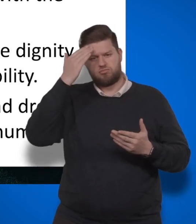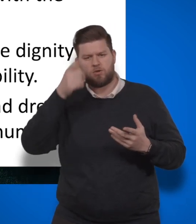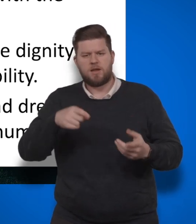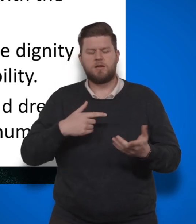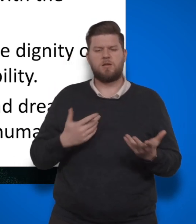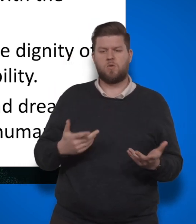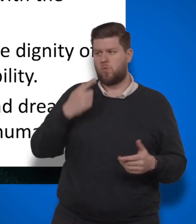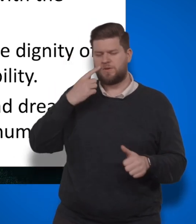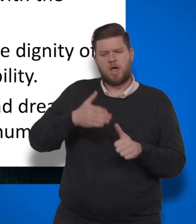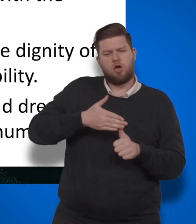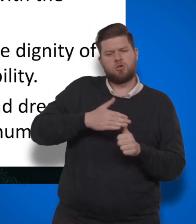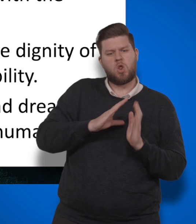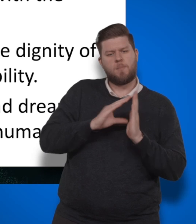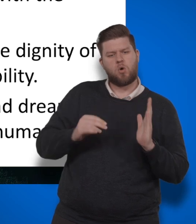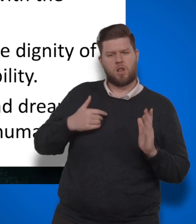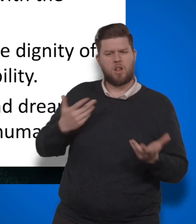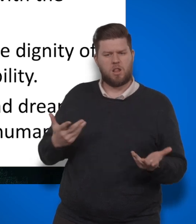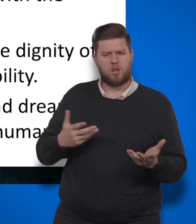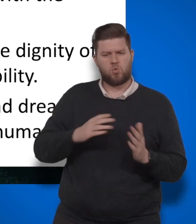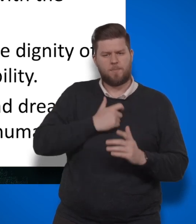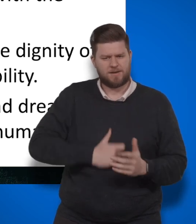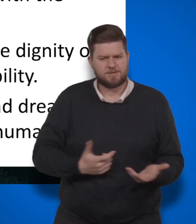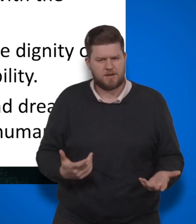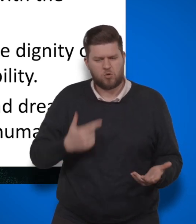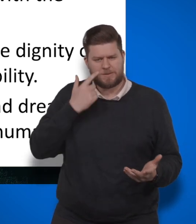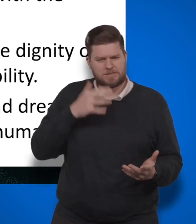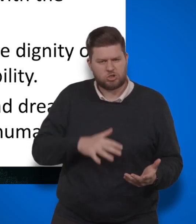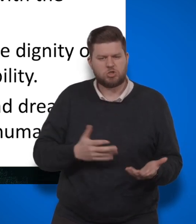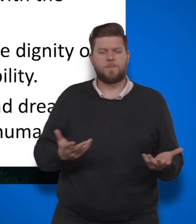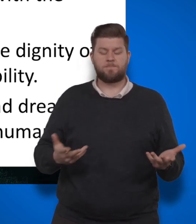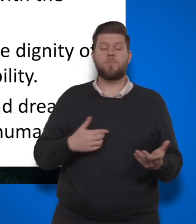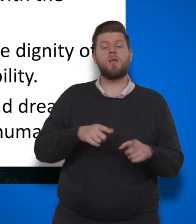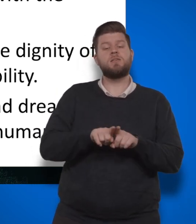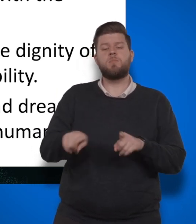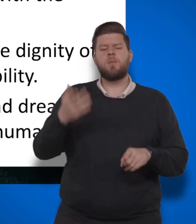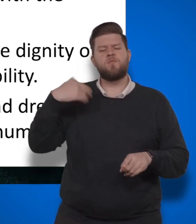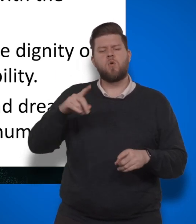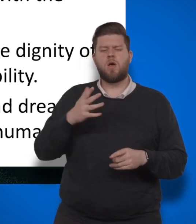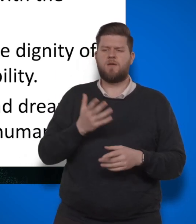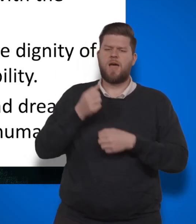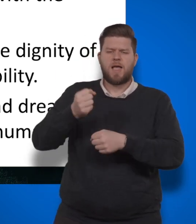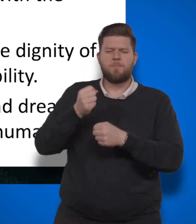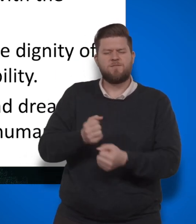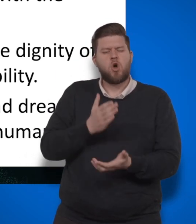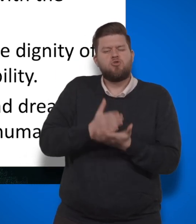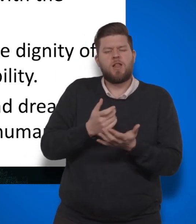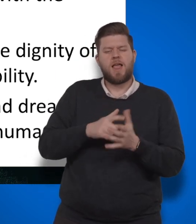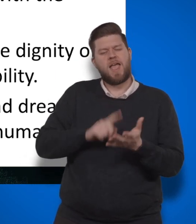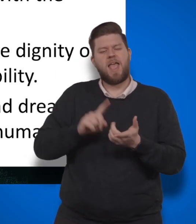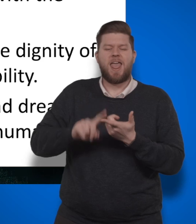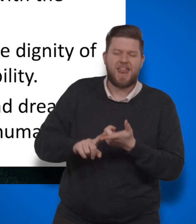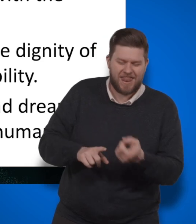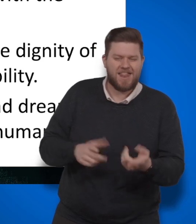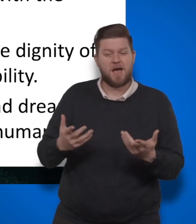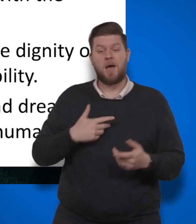humanity. Just as there used to be a campaign for real ale, Perhaps in the future we will have campaigns for real